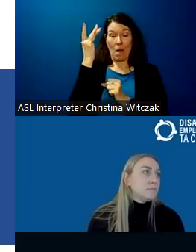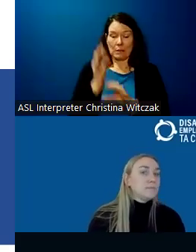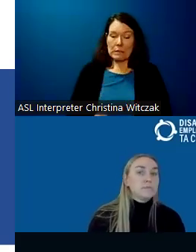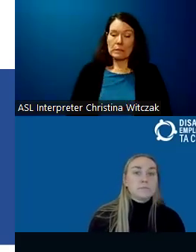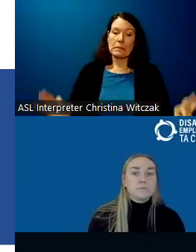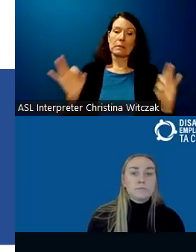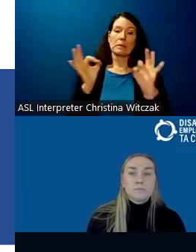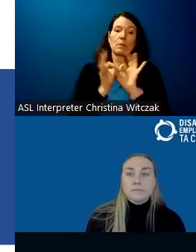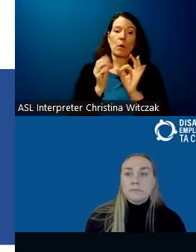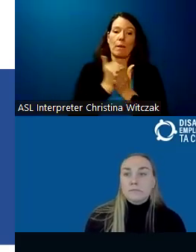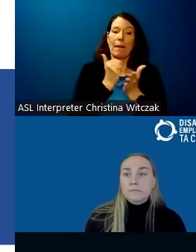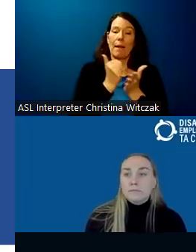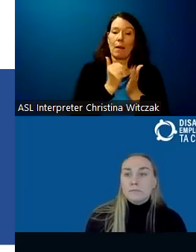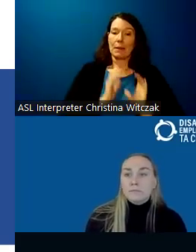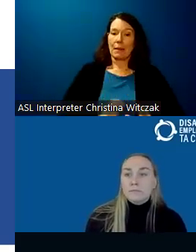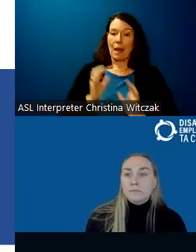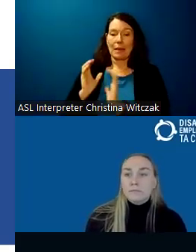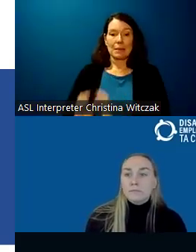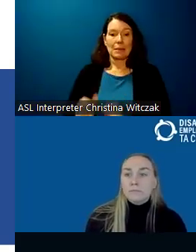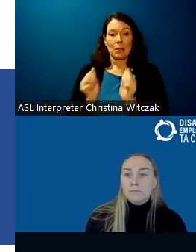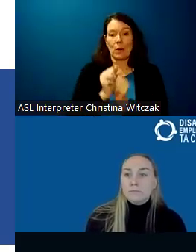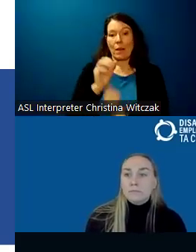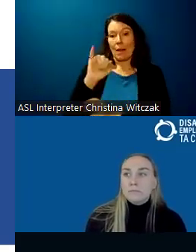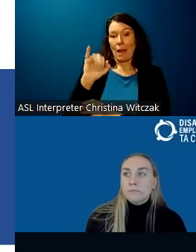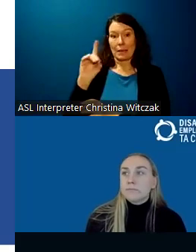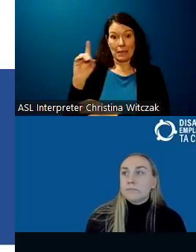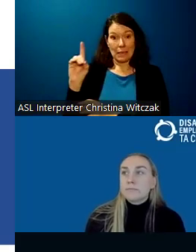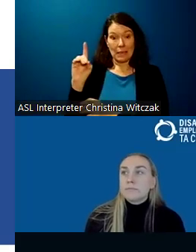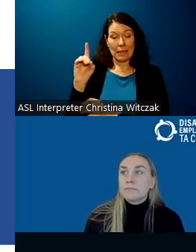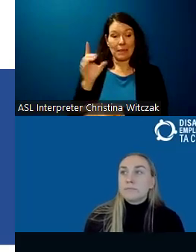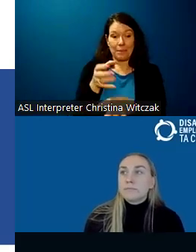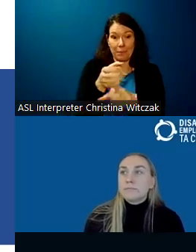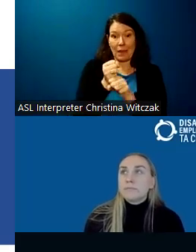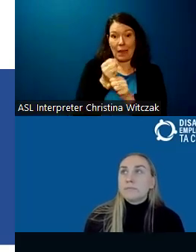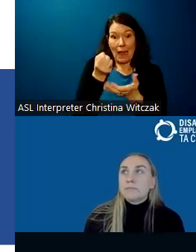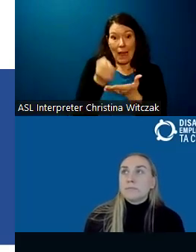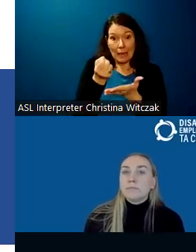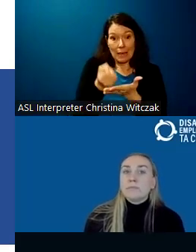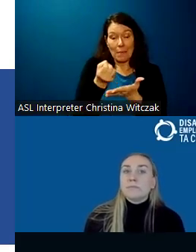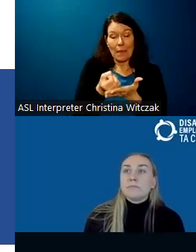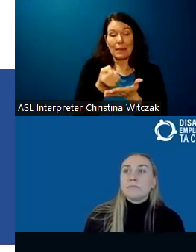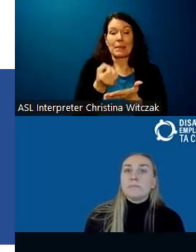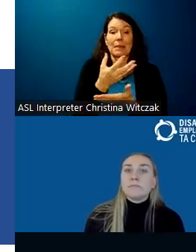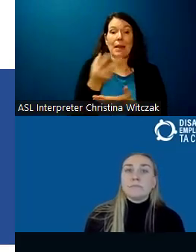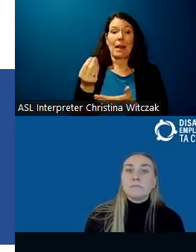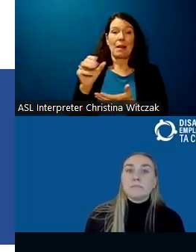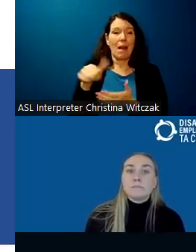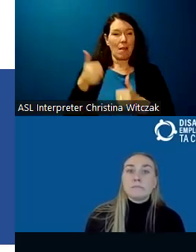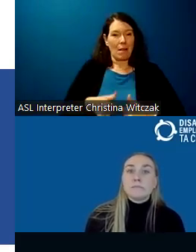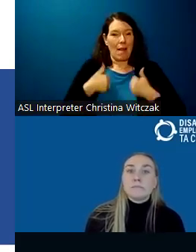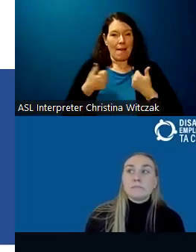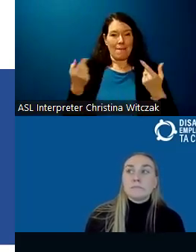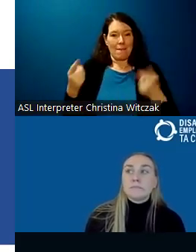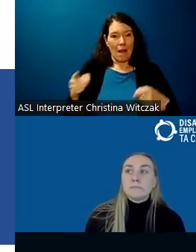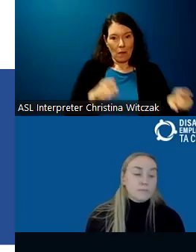part of helping individuals with IDD obtain economic and other life outcomes that